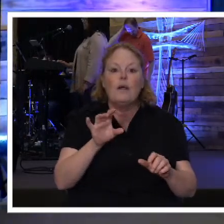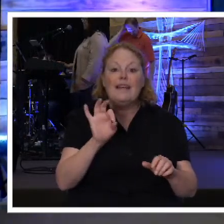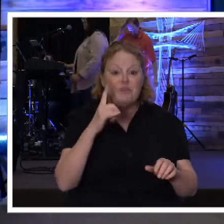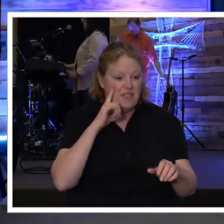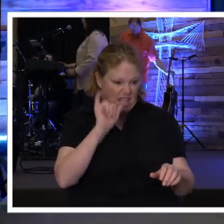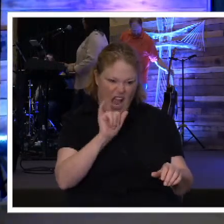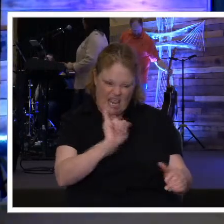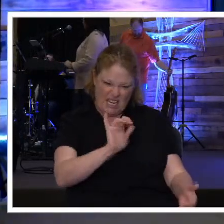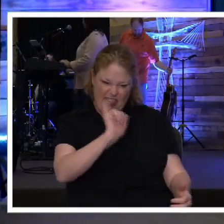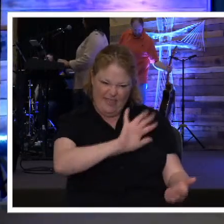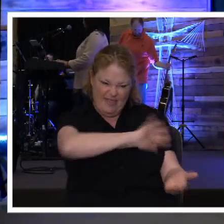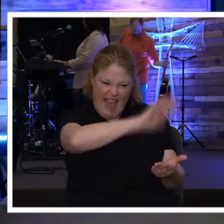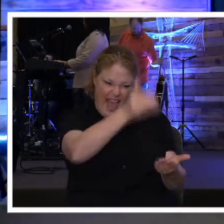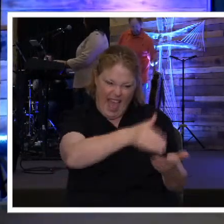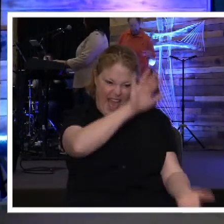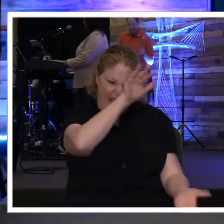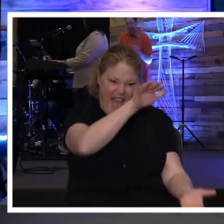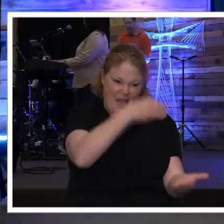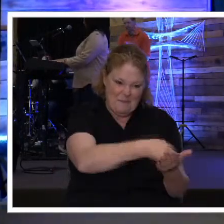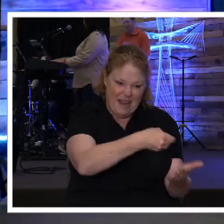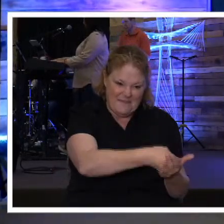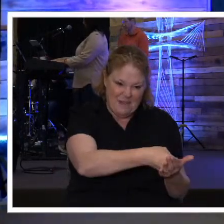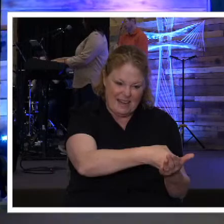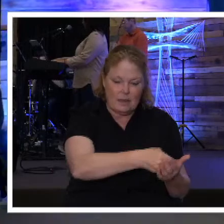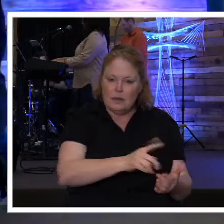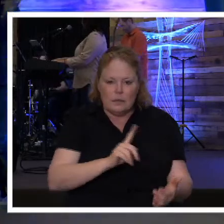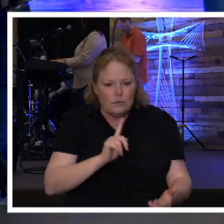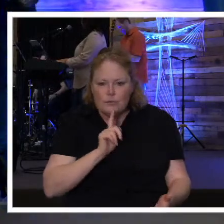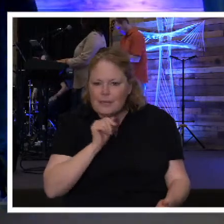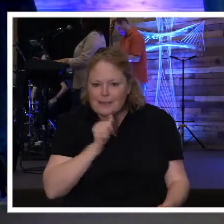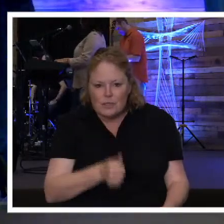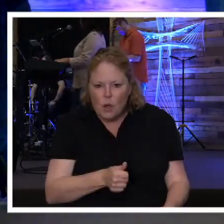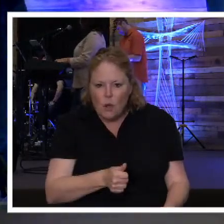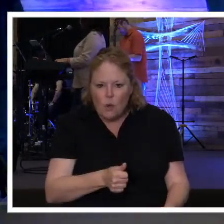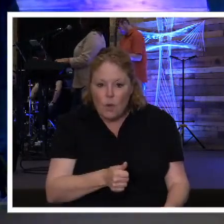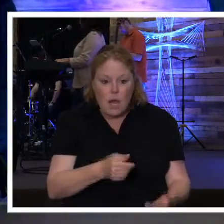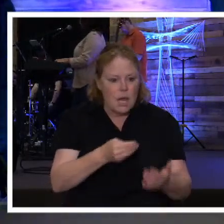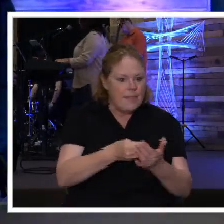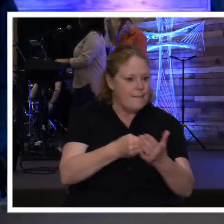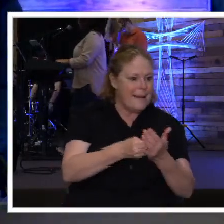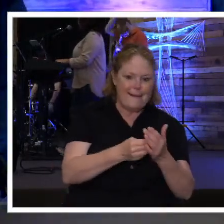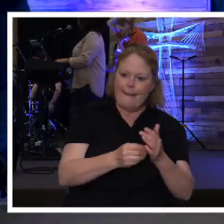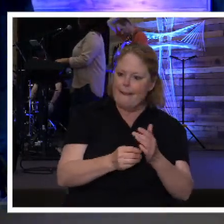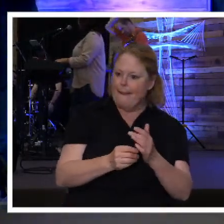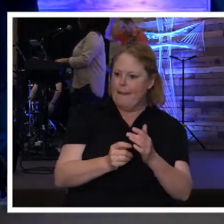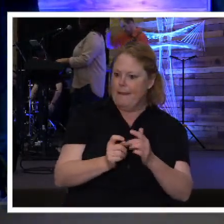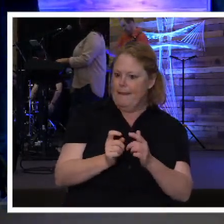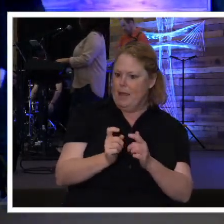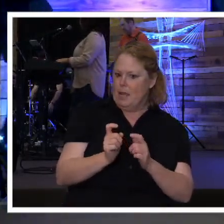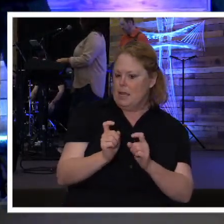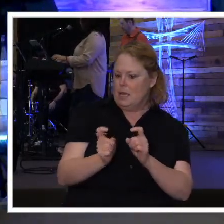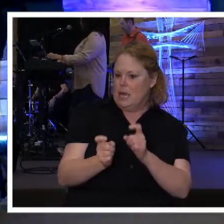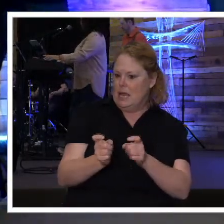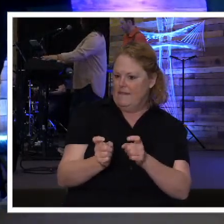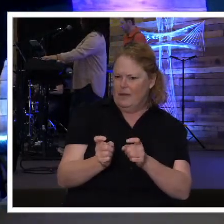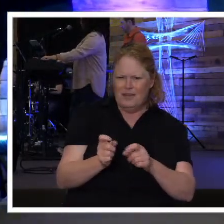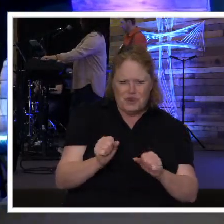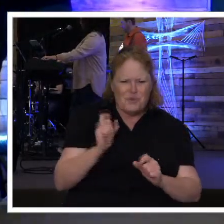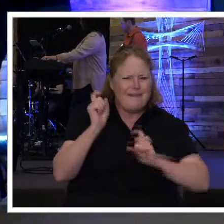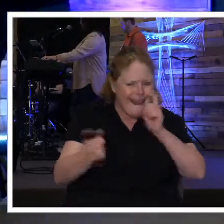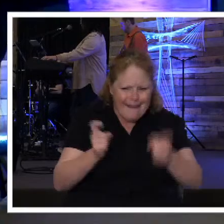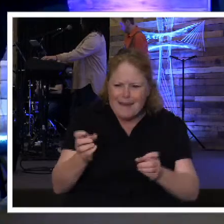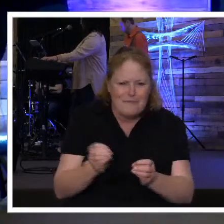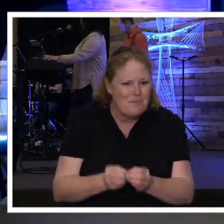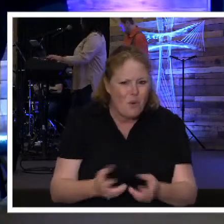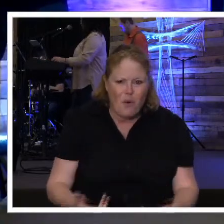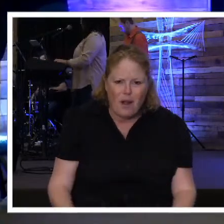is different than what you really need, or that the amount of money that you think you can give away is less than what you can really give away. We